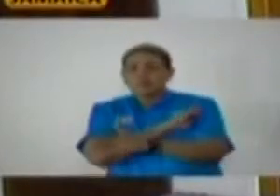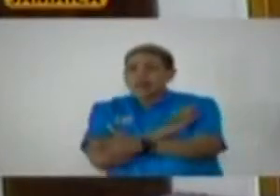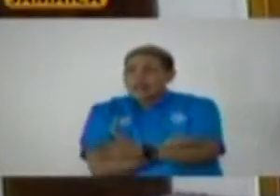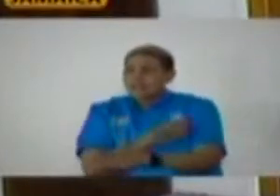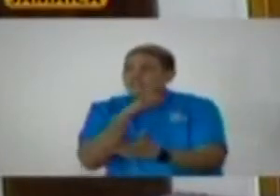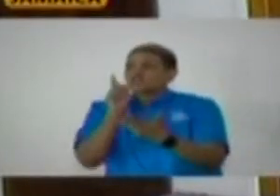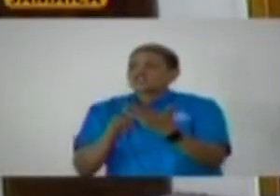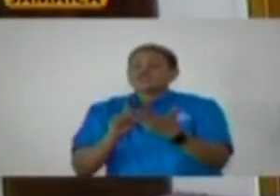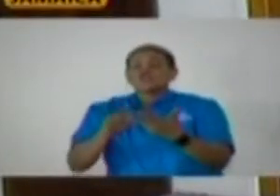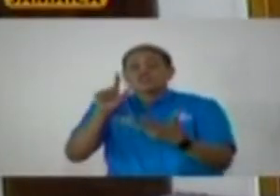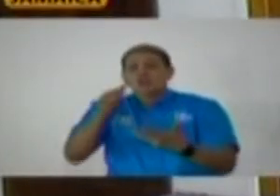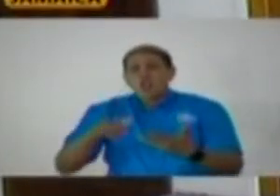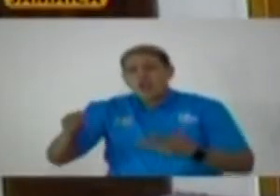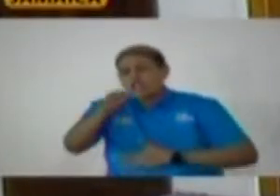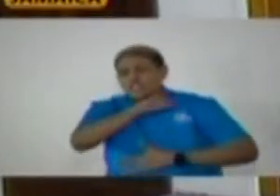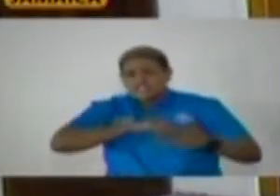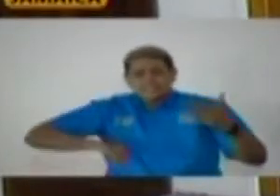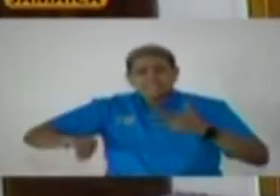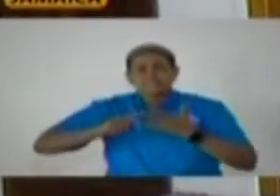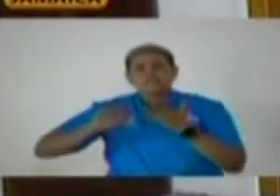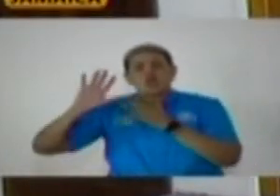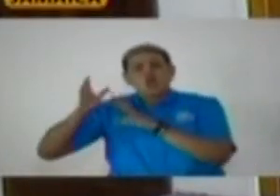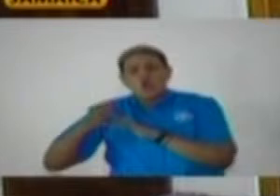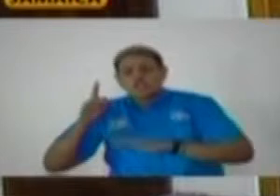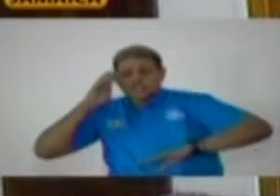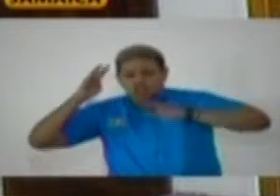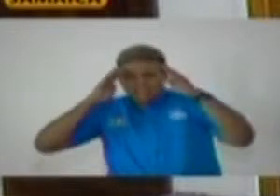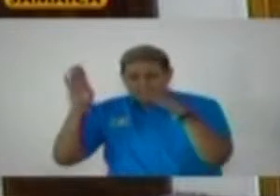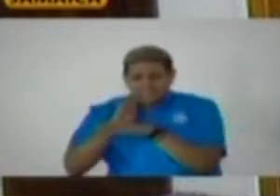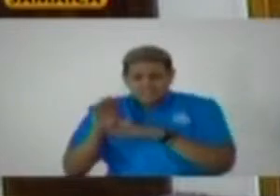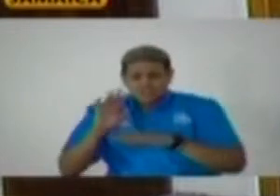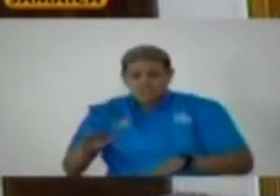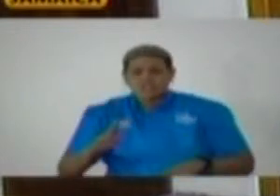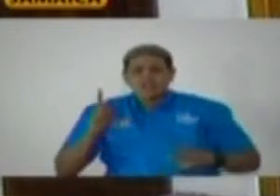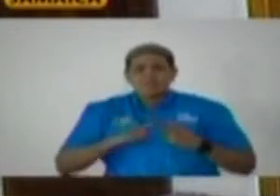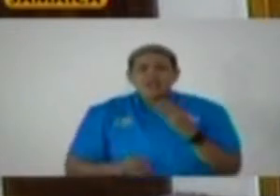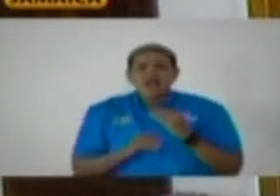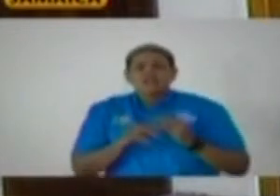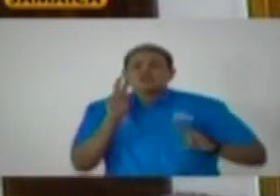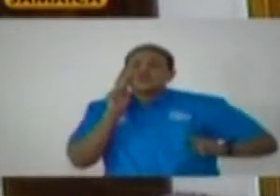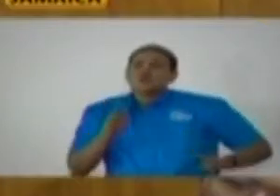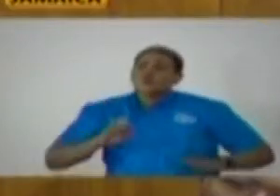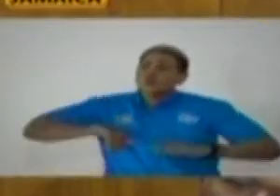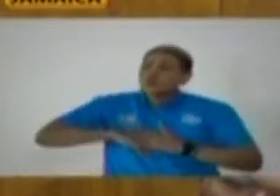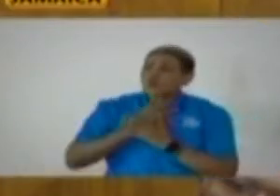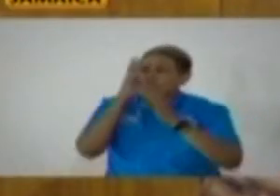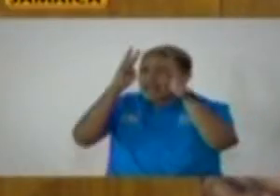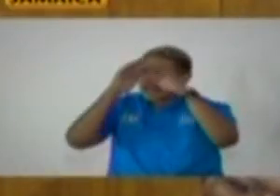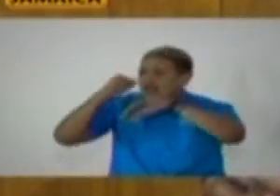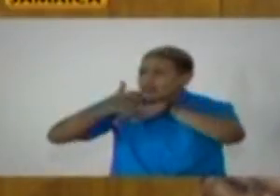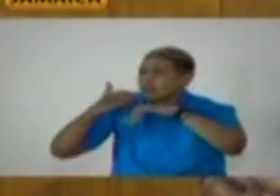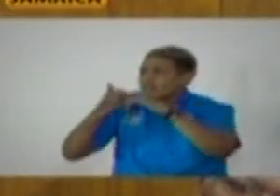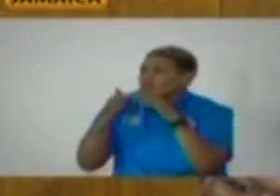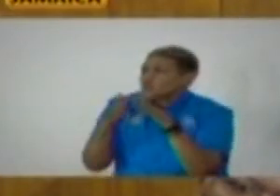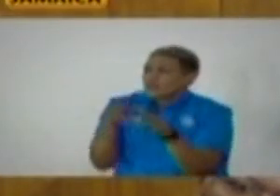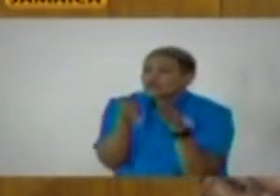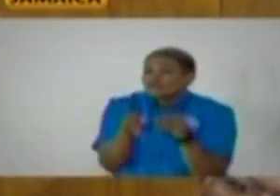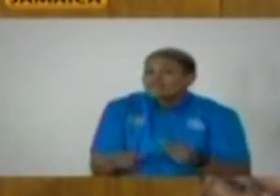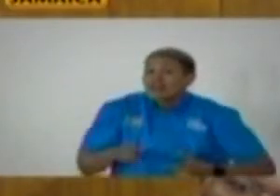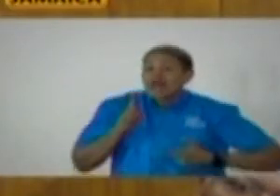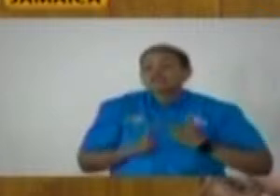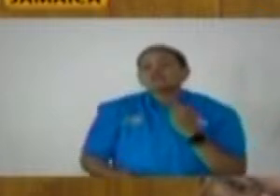energies to logistics or cultural and creative industries, and also to look at new and innovative ways to